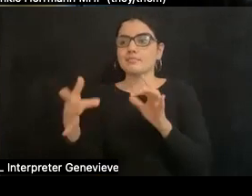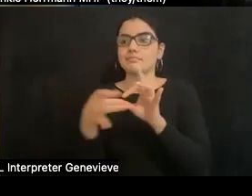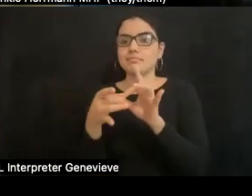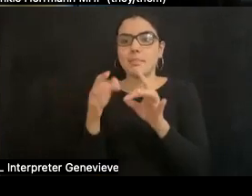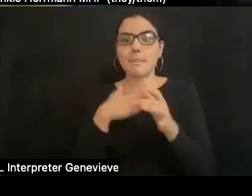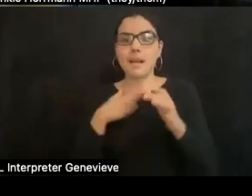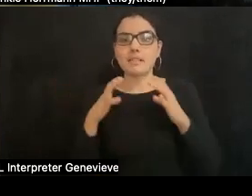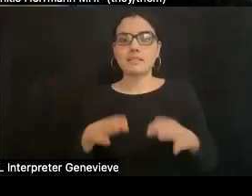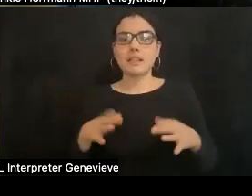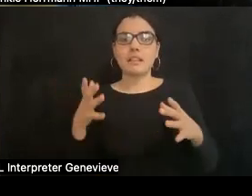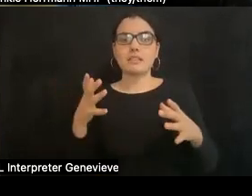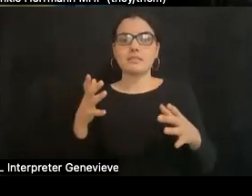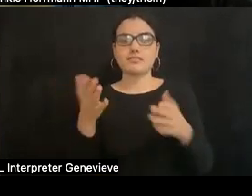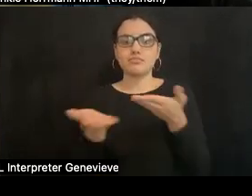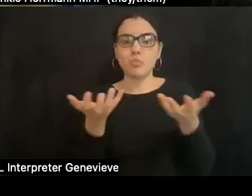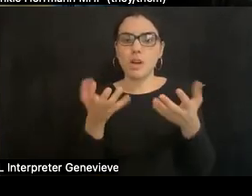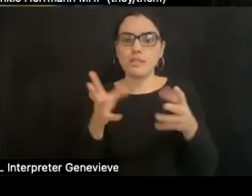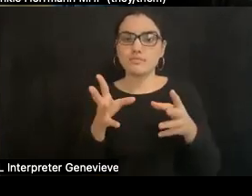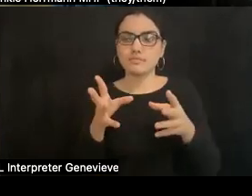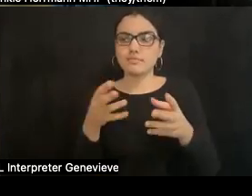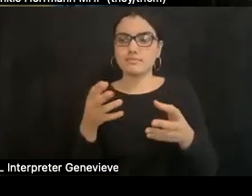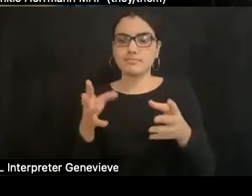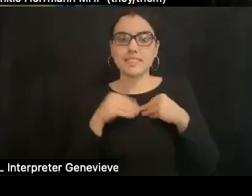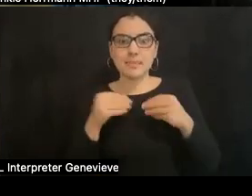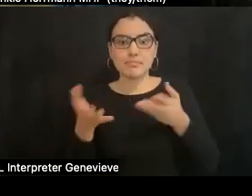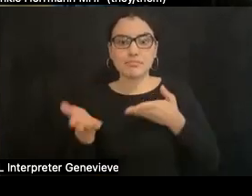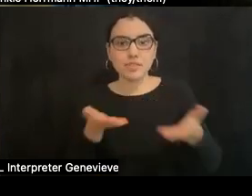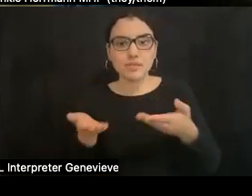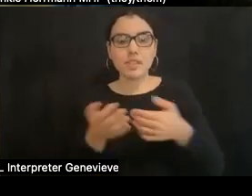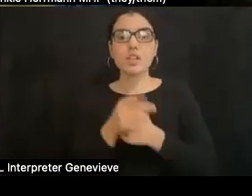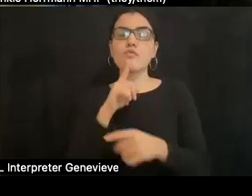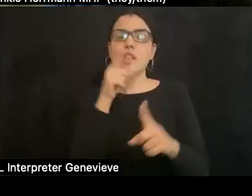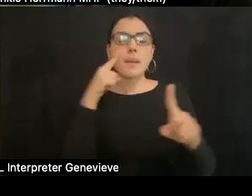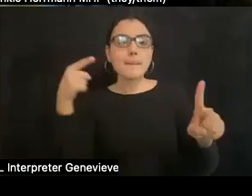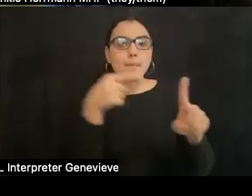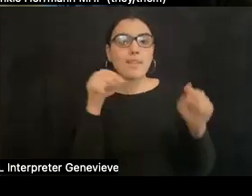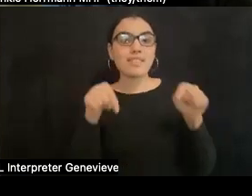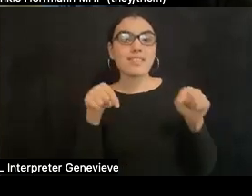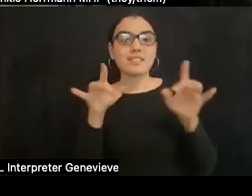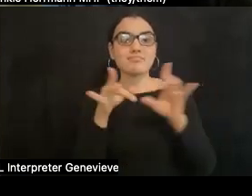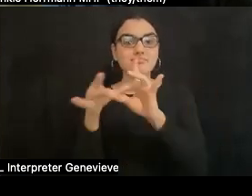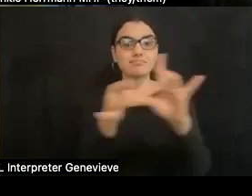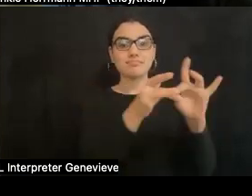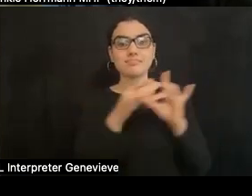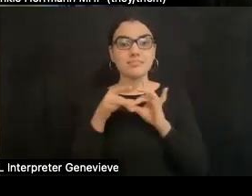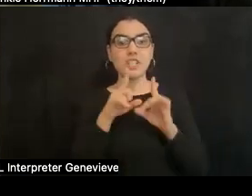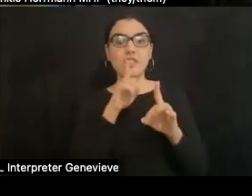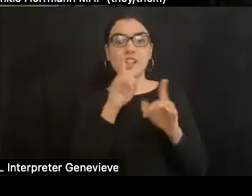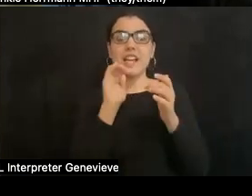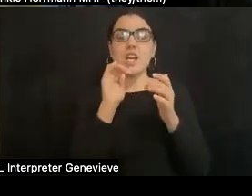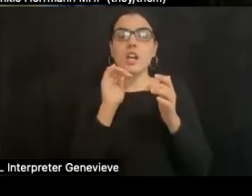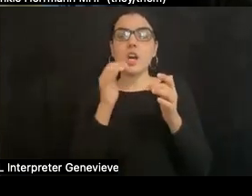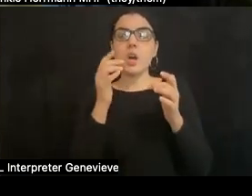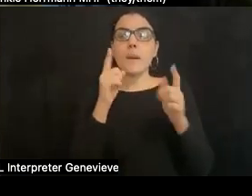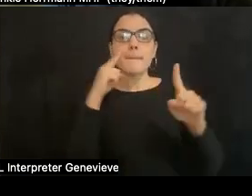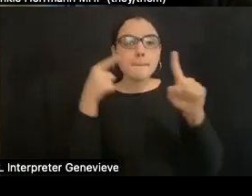there's like this massive gap. And the point of this kind of coalition that we've built is to change how this works systemically